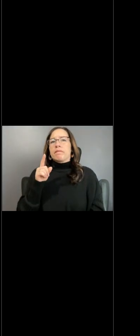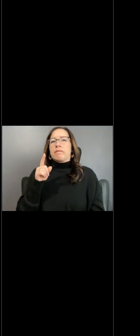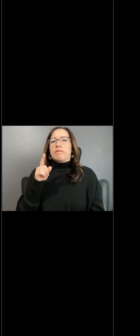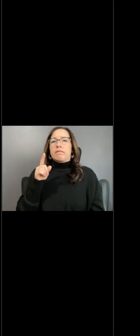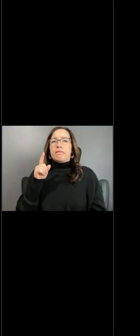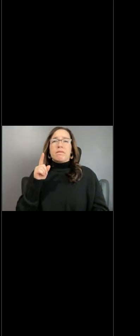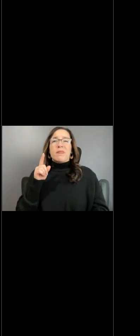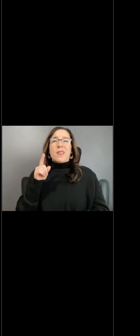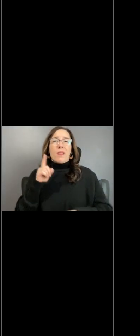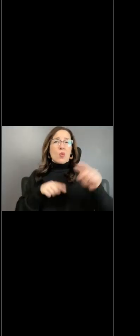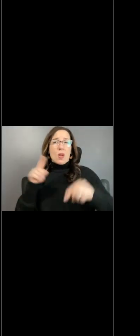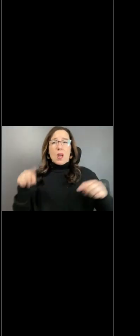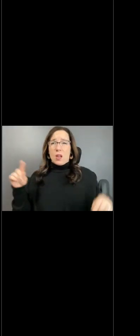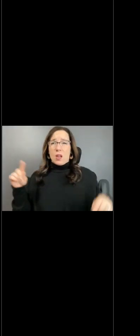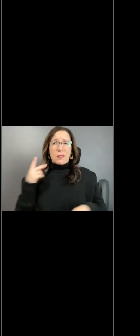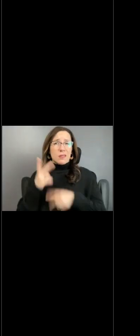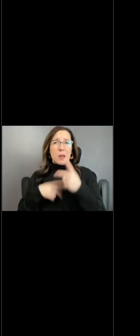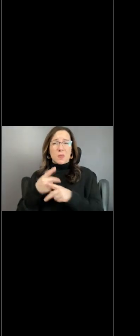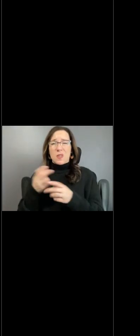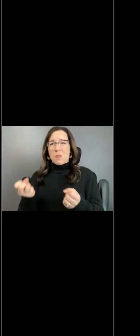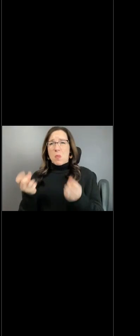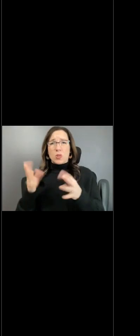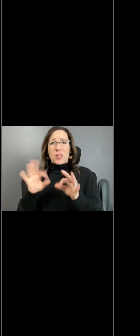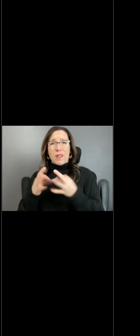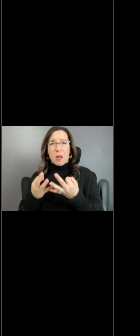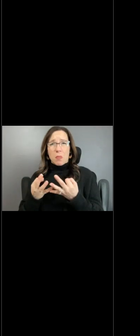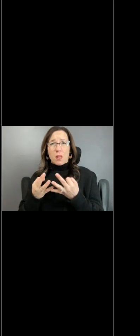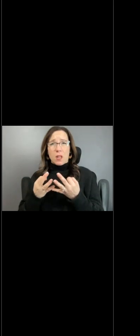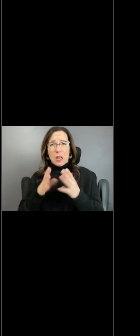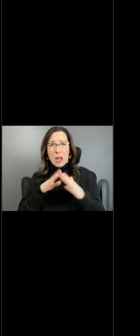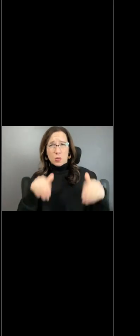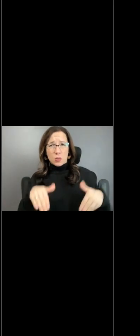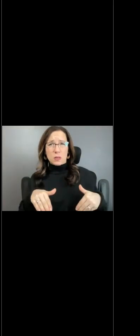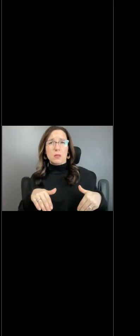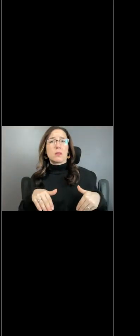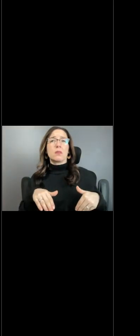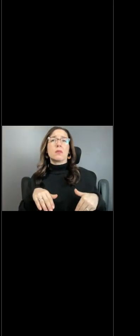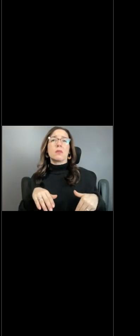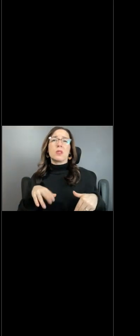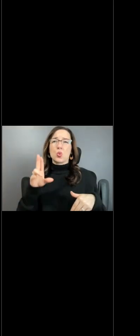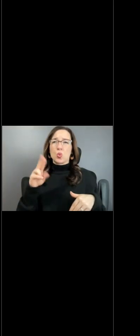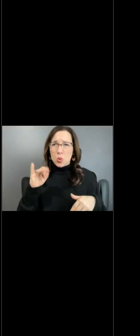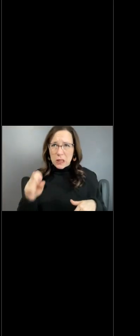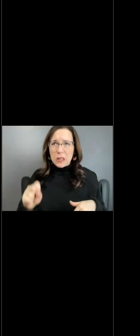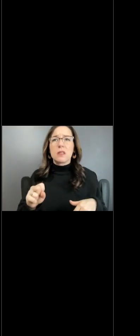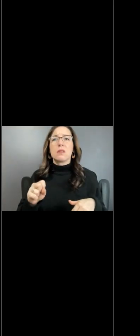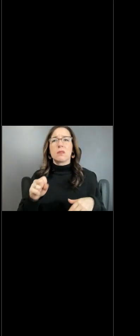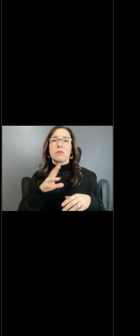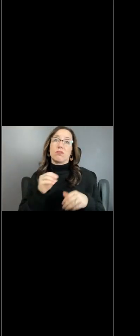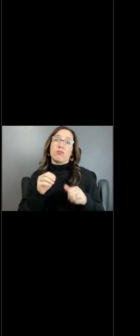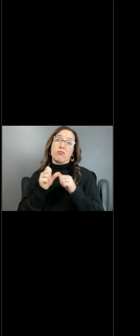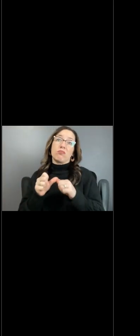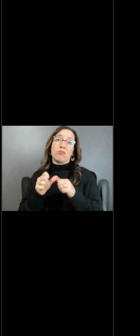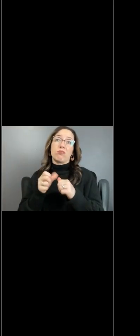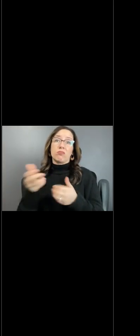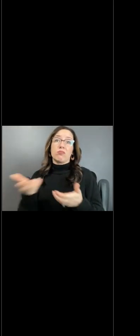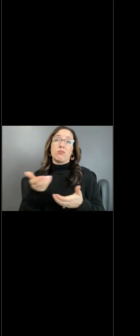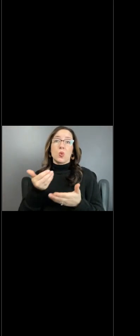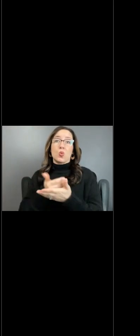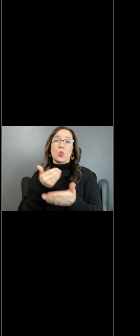With the variety in types of multifamily dwellings and dwelling units and the continual introduction